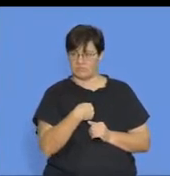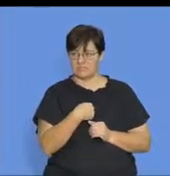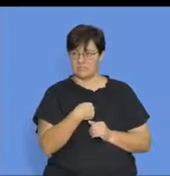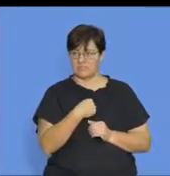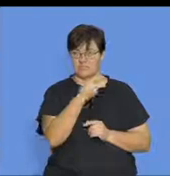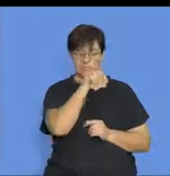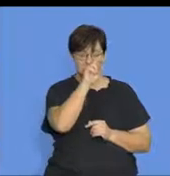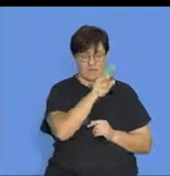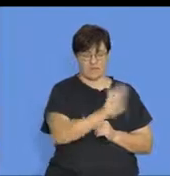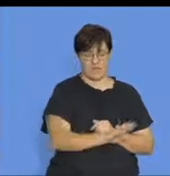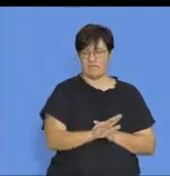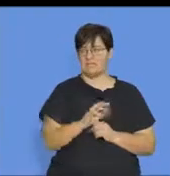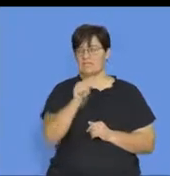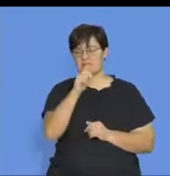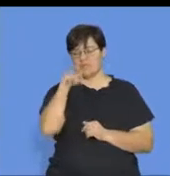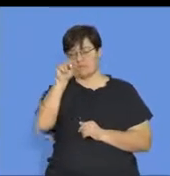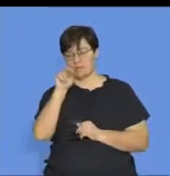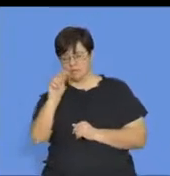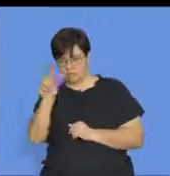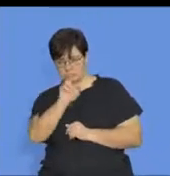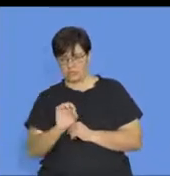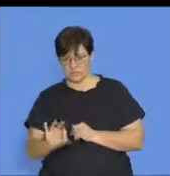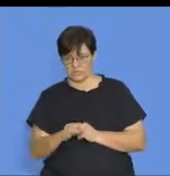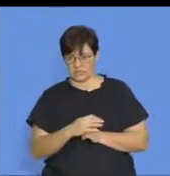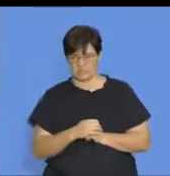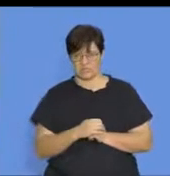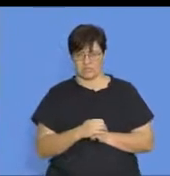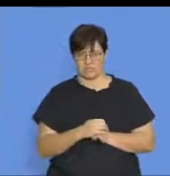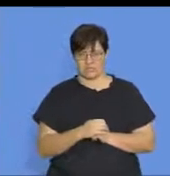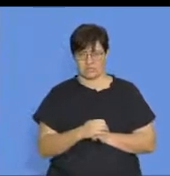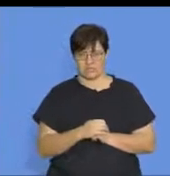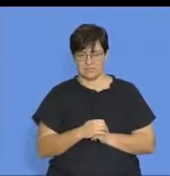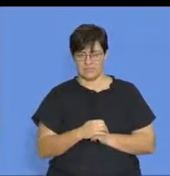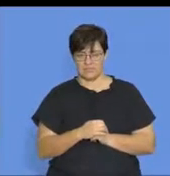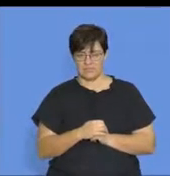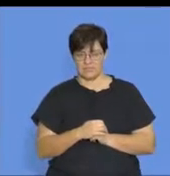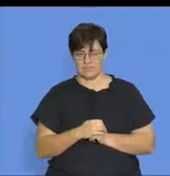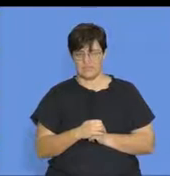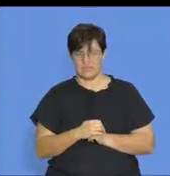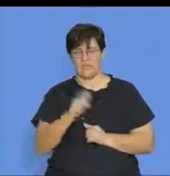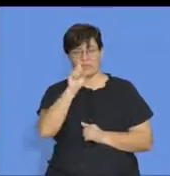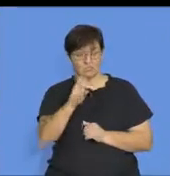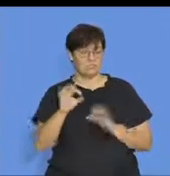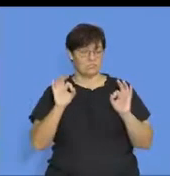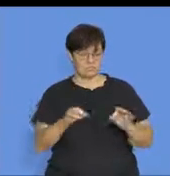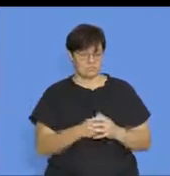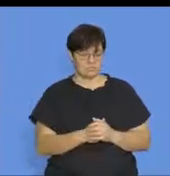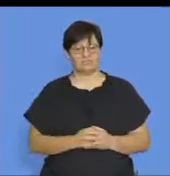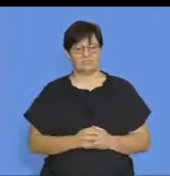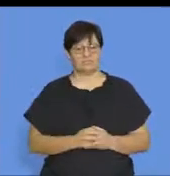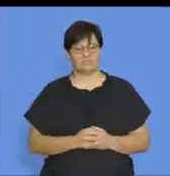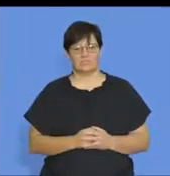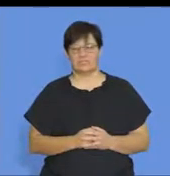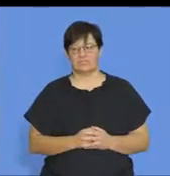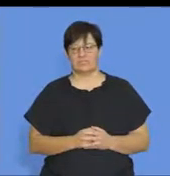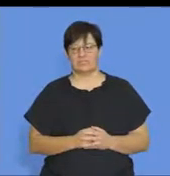10 divided by 2 is 5. 6 divided by 2 is 3. So that should be correct. So,